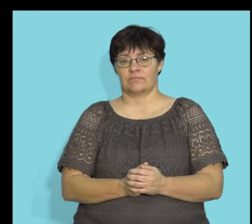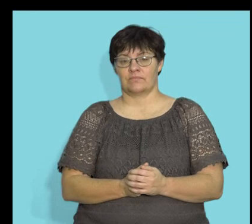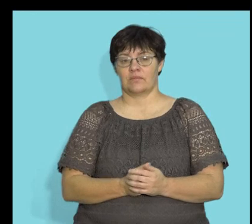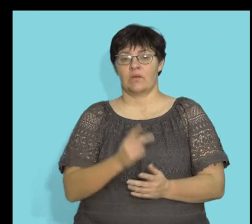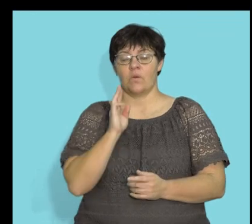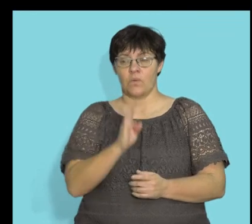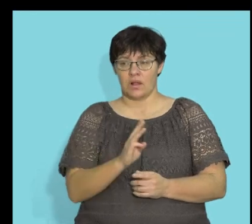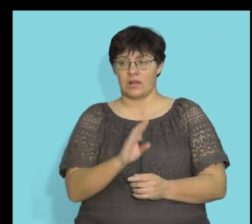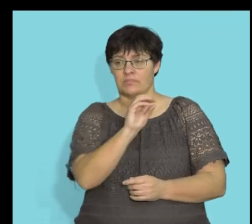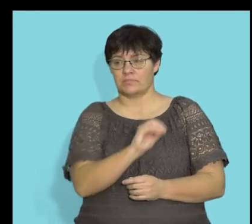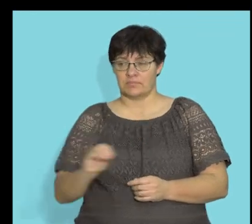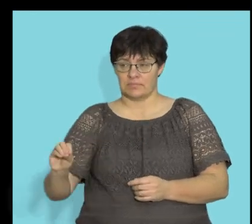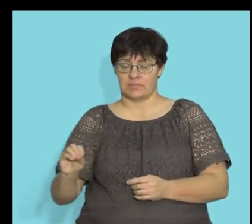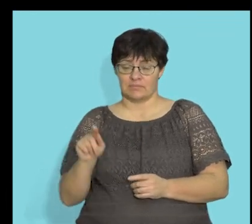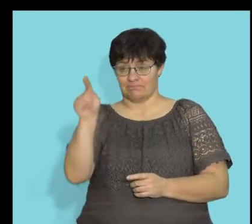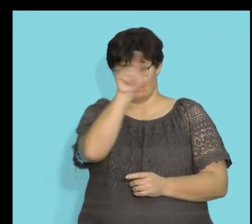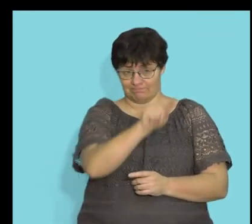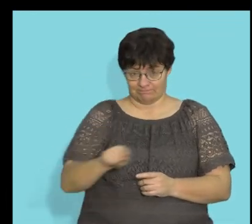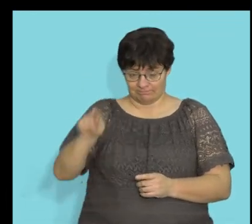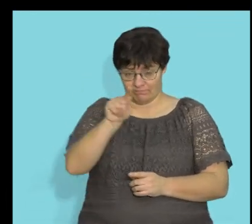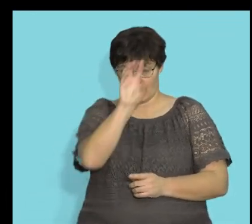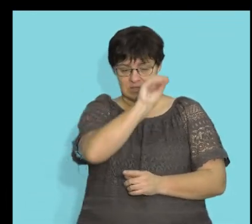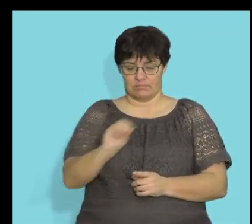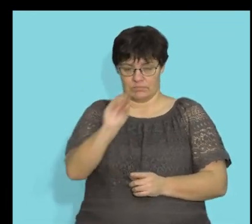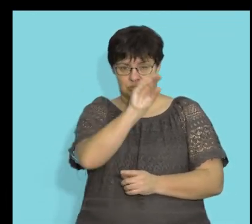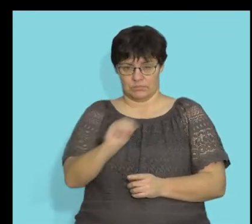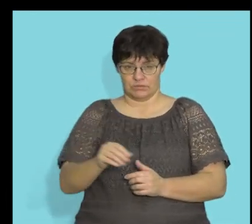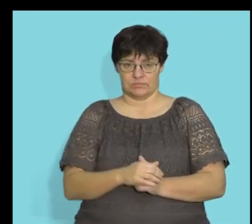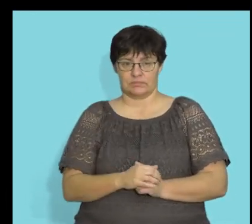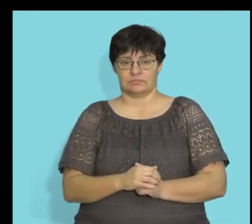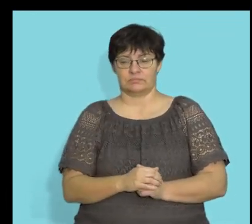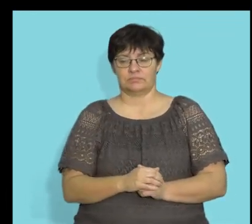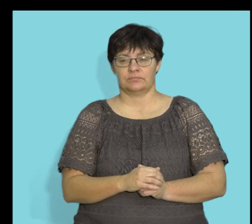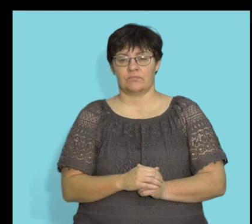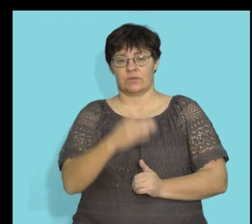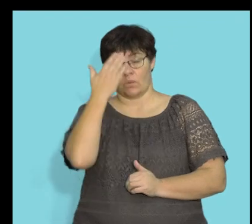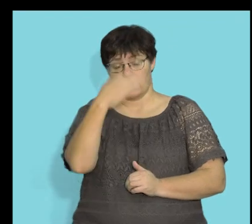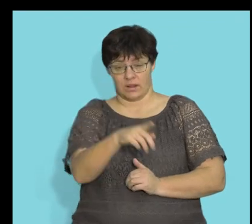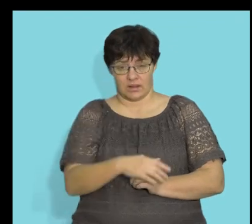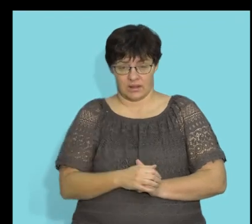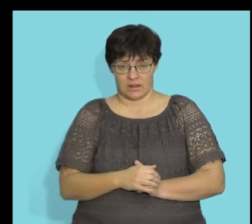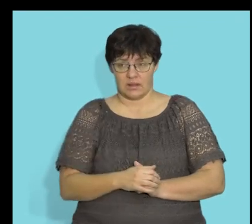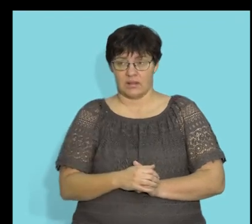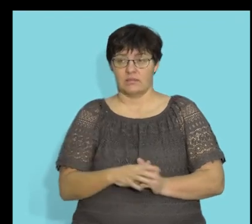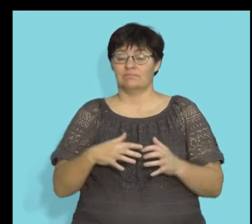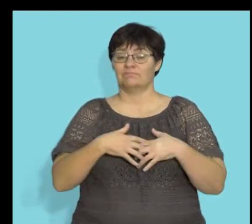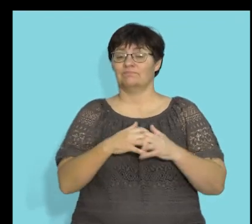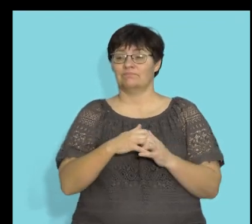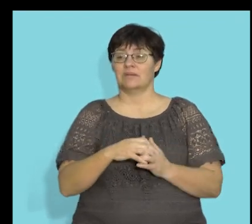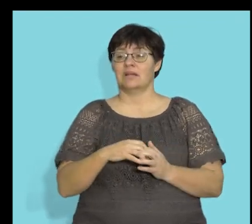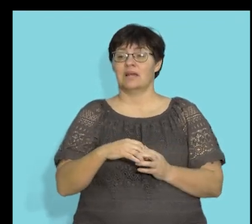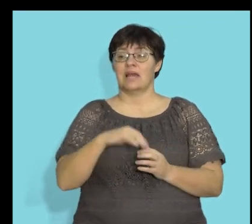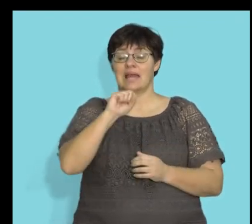are going to substitute into this formula over here. We know that the summation,